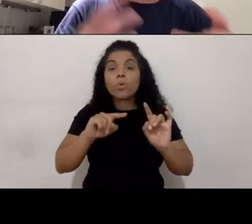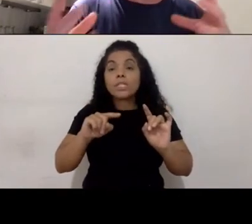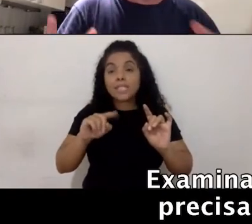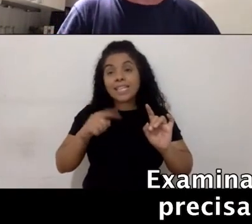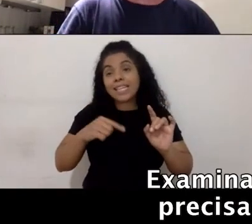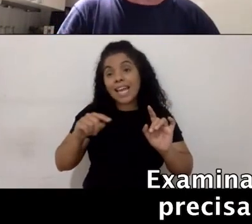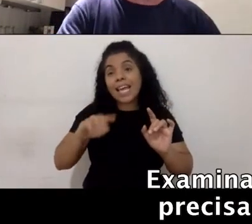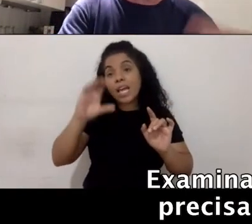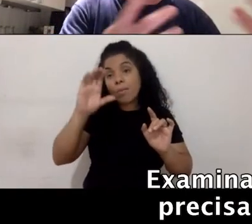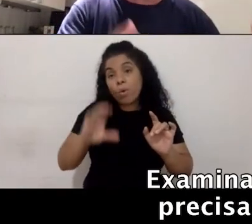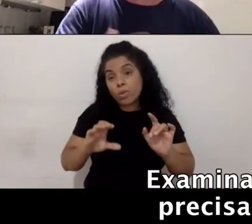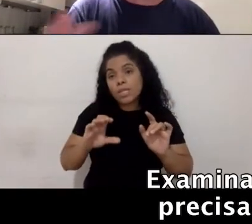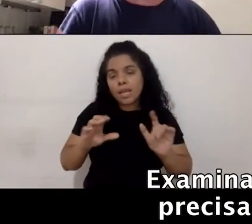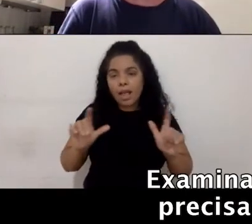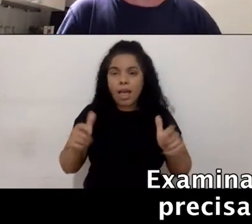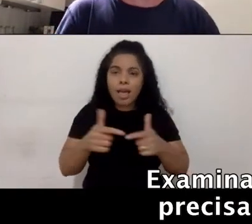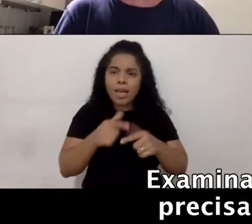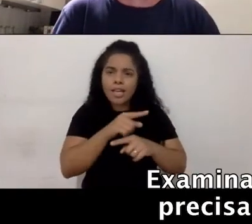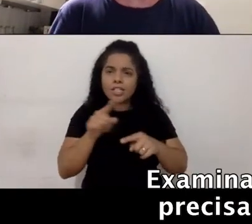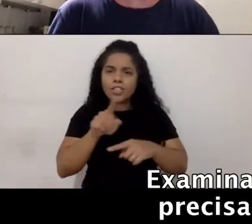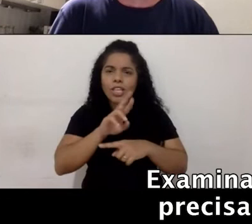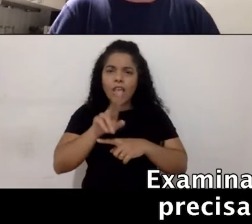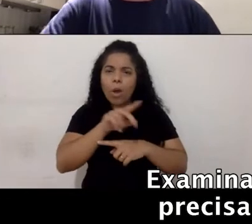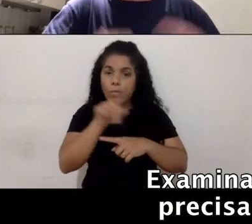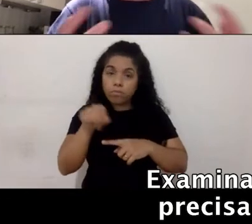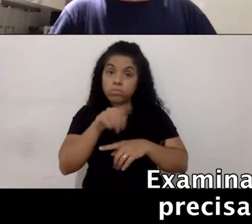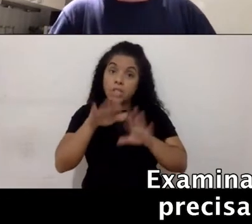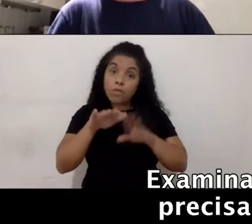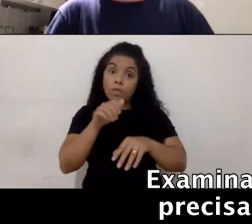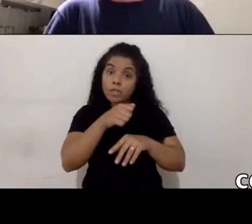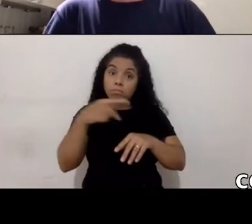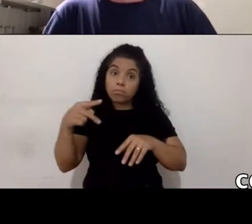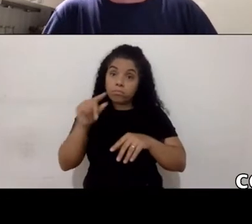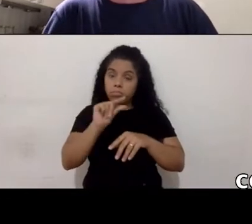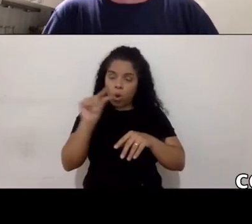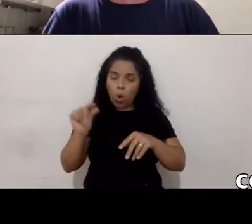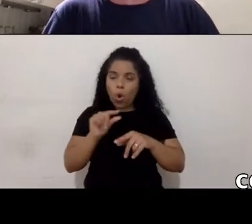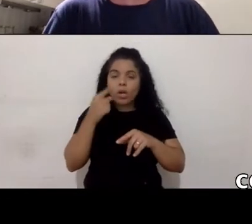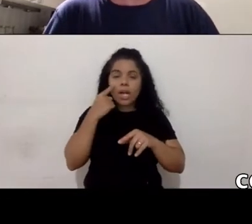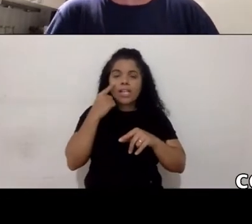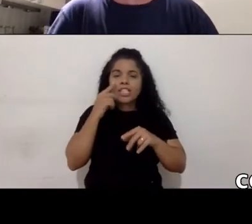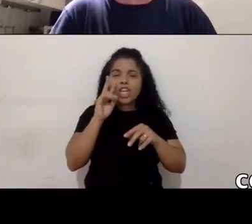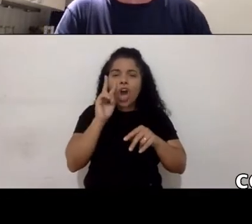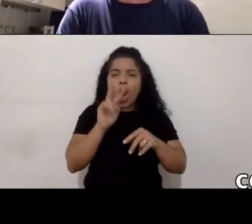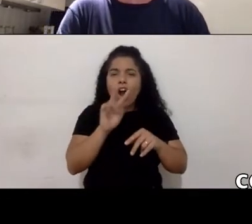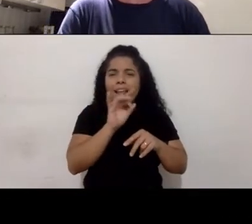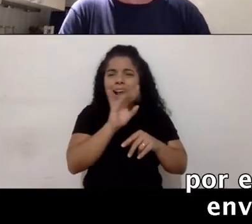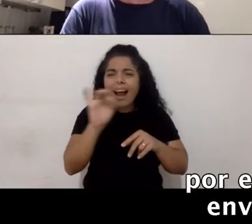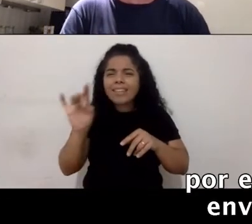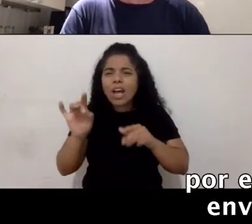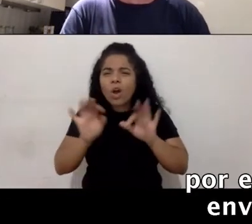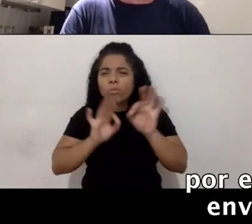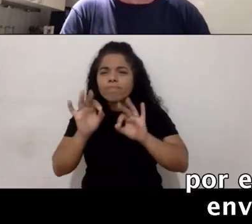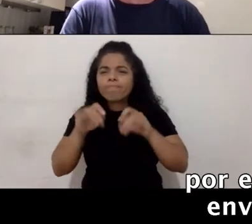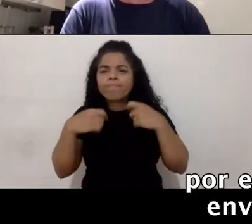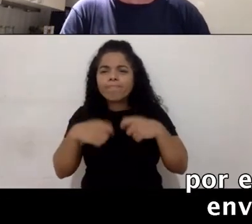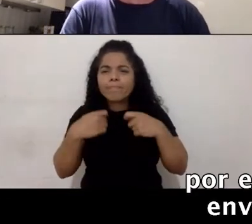few applications. So we look at each application and what they need. With larger organizations with large portfolios, so we've done this with, for